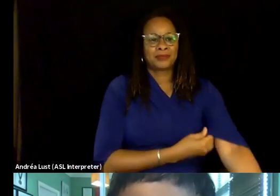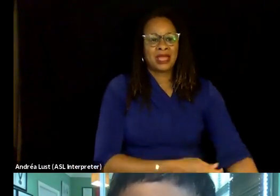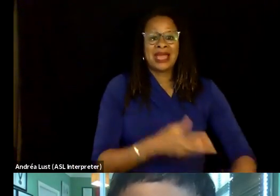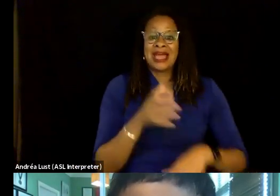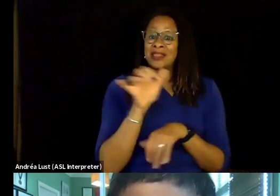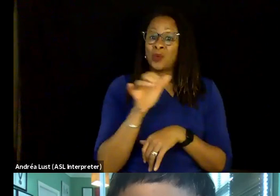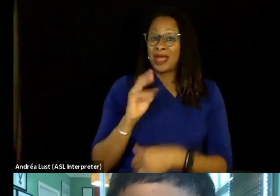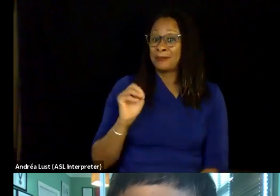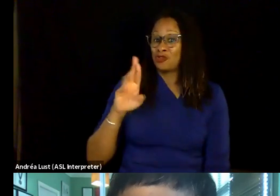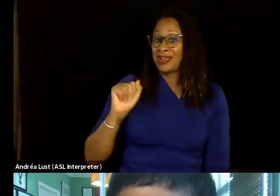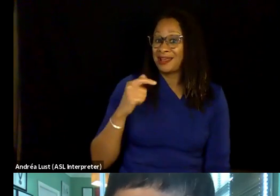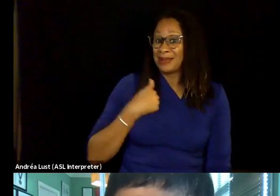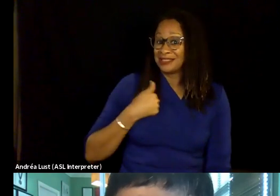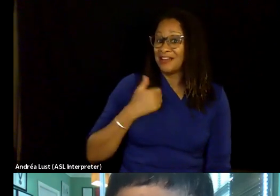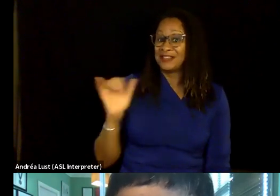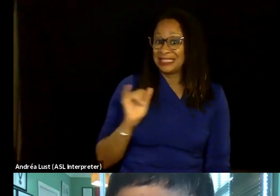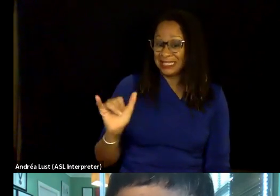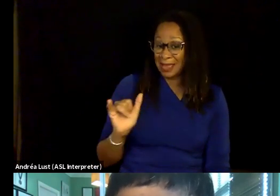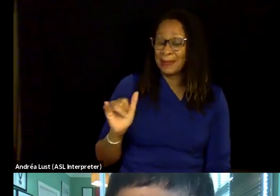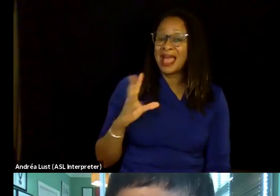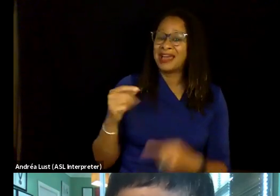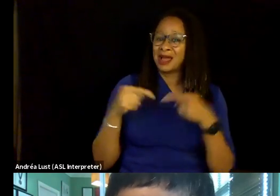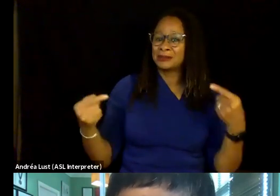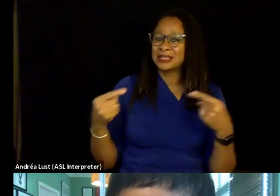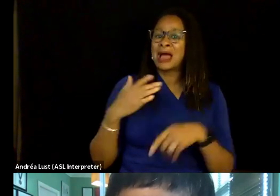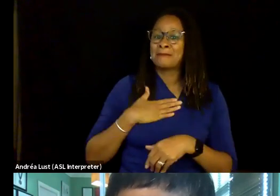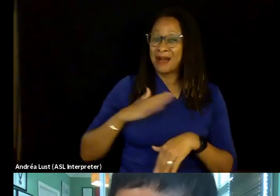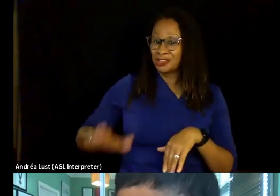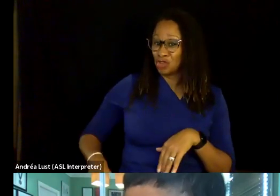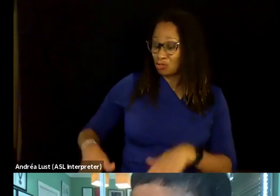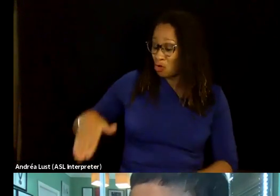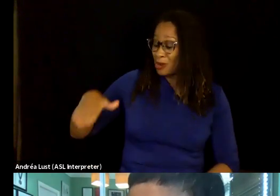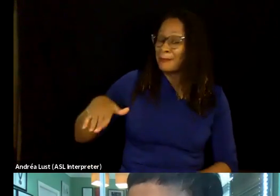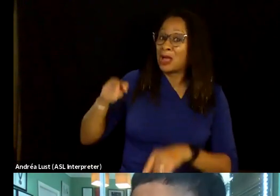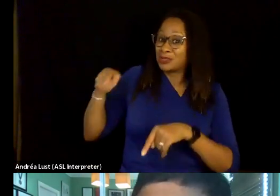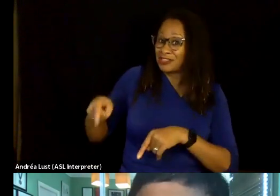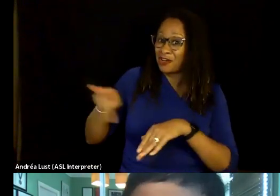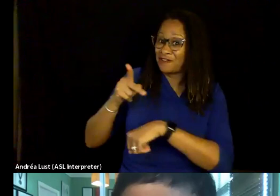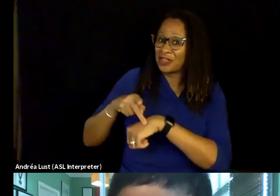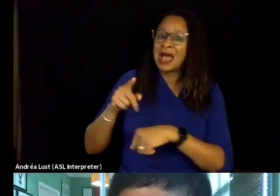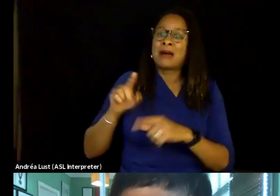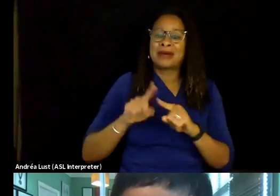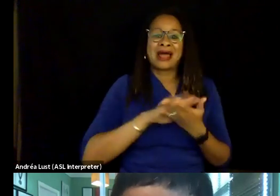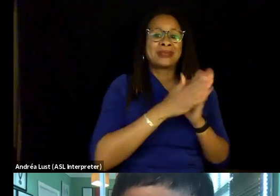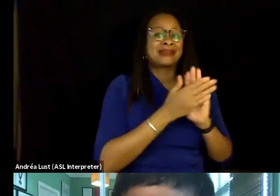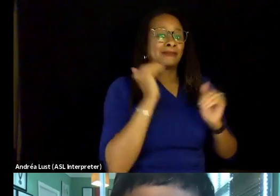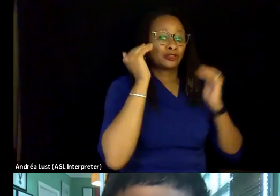but opposite, because I was a child. I spent my childhood in the Philippines, but I became an adult in this